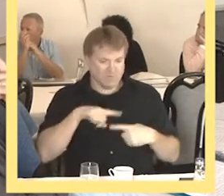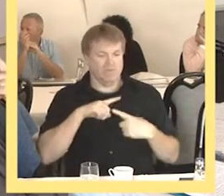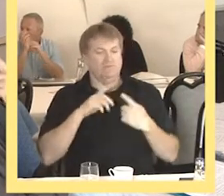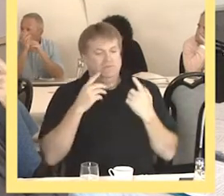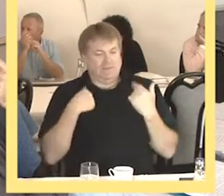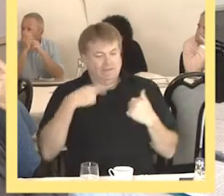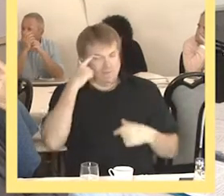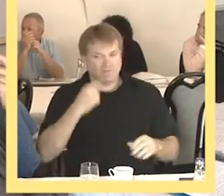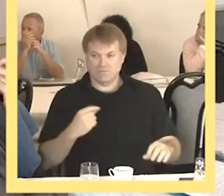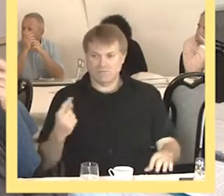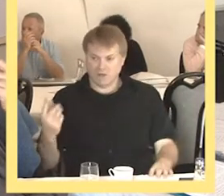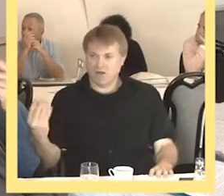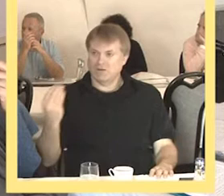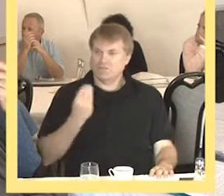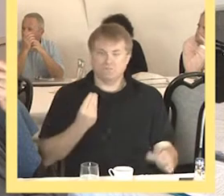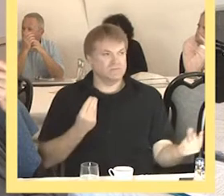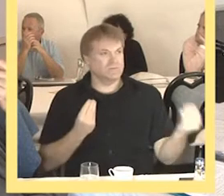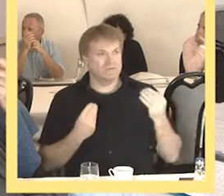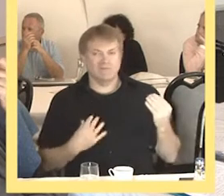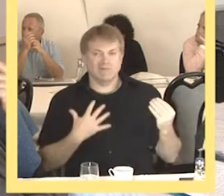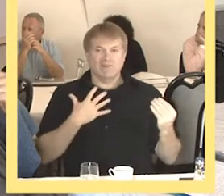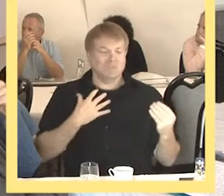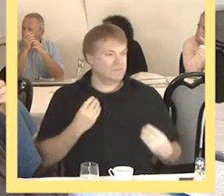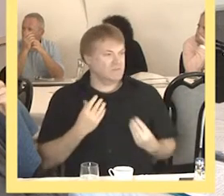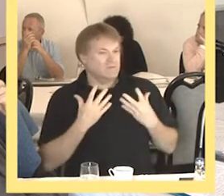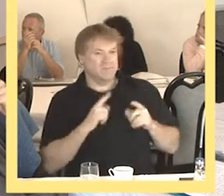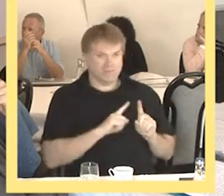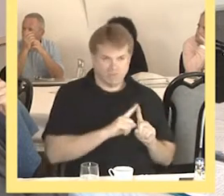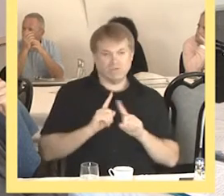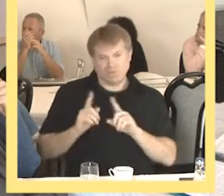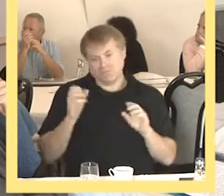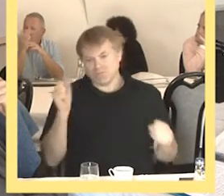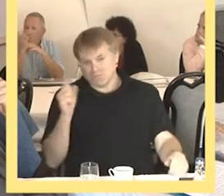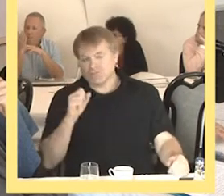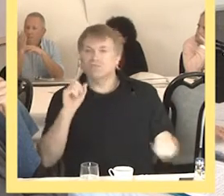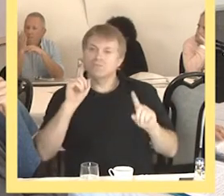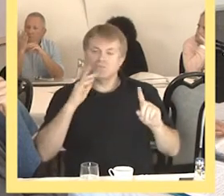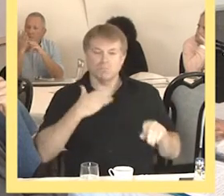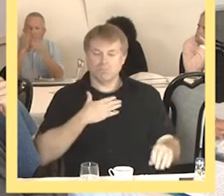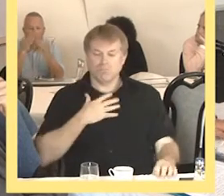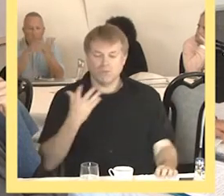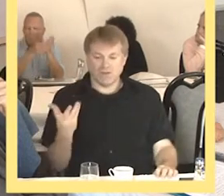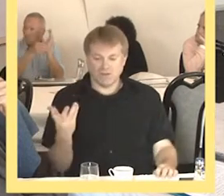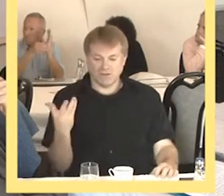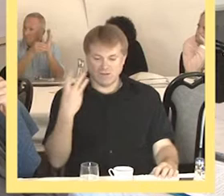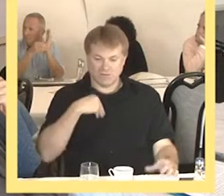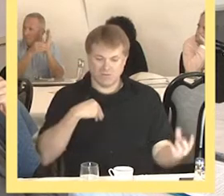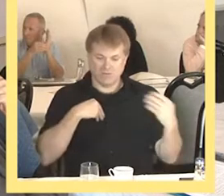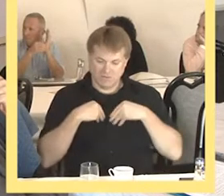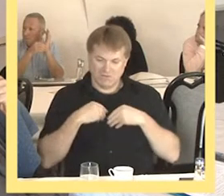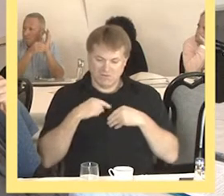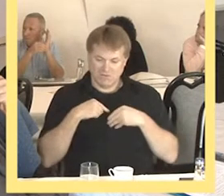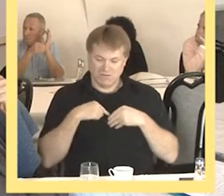different. Just my takeaways from all the interesting discussions